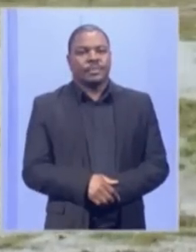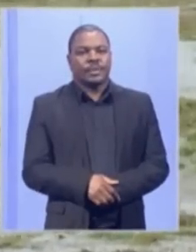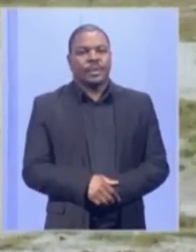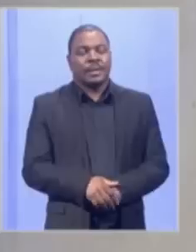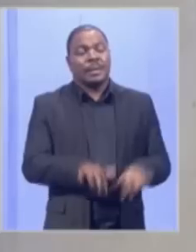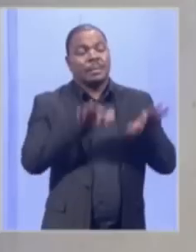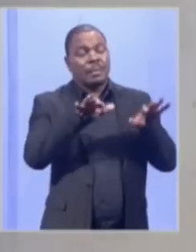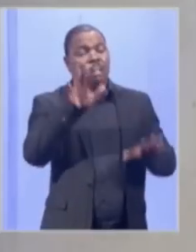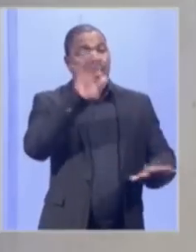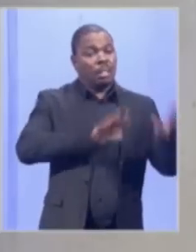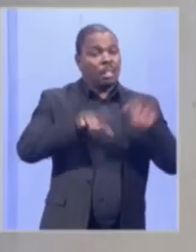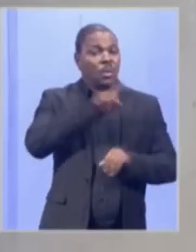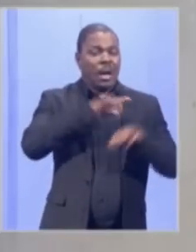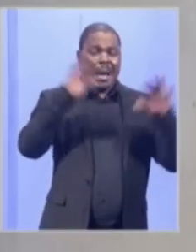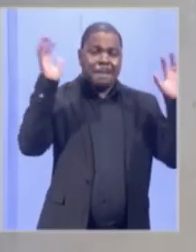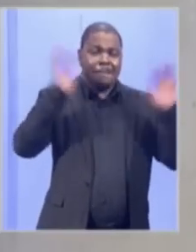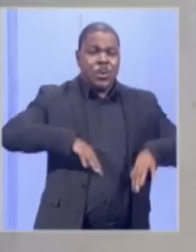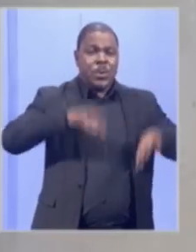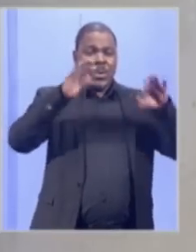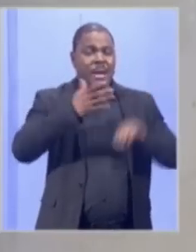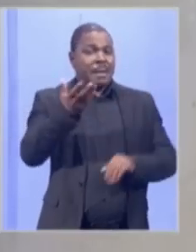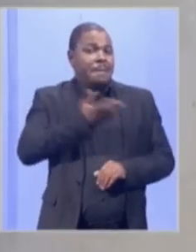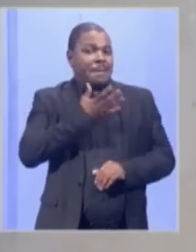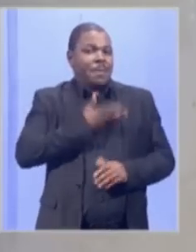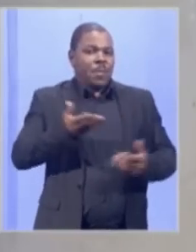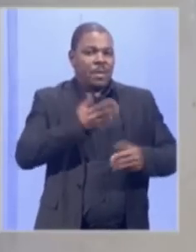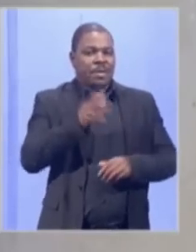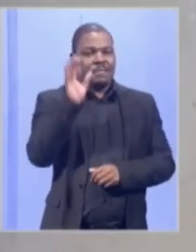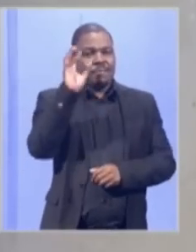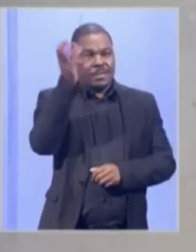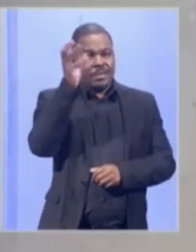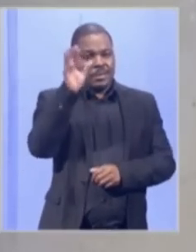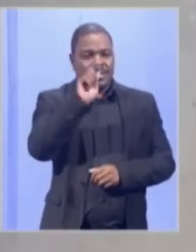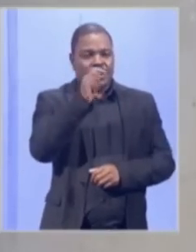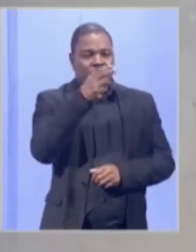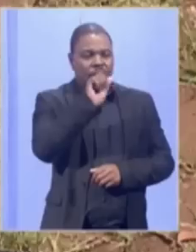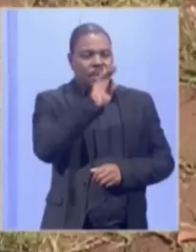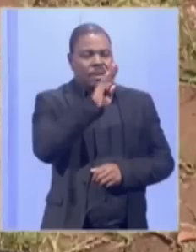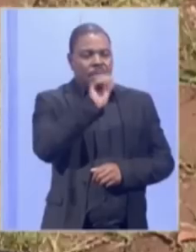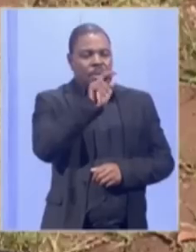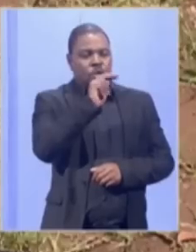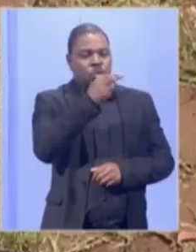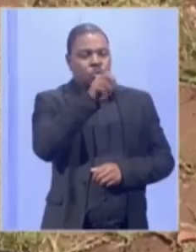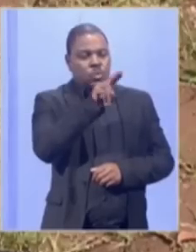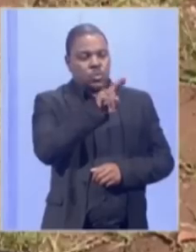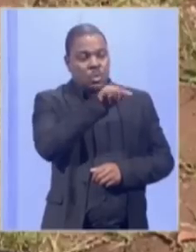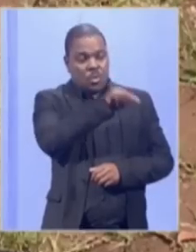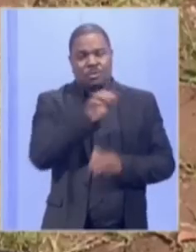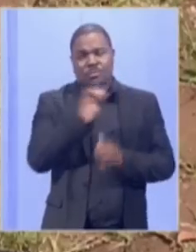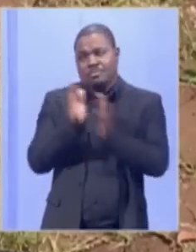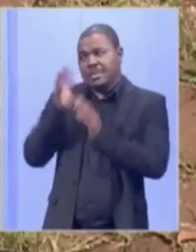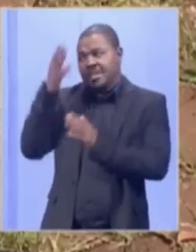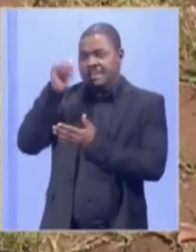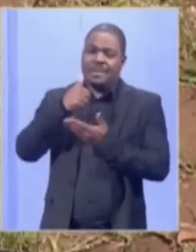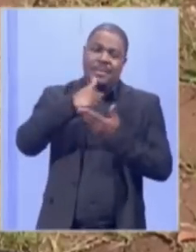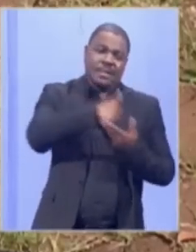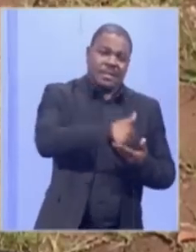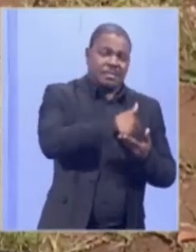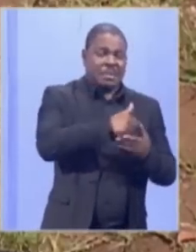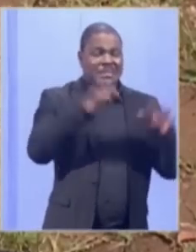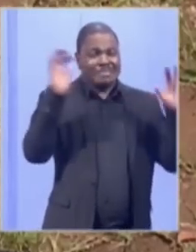Mahlatsipa a angweng ke dipula tse matla le mahadima Thabanchu Free State ba ipiletsa ho mmuso ho ba thusa ka mora hore maemo